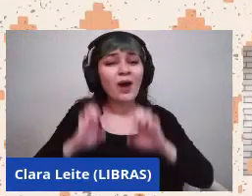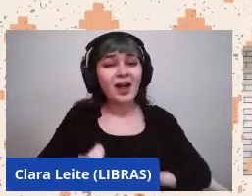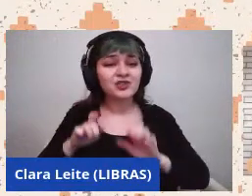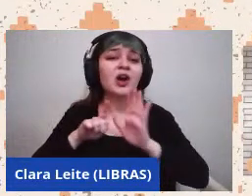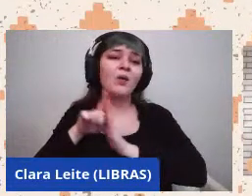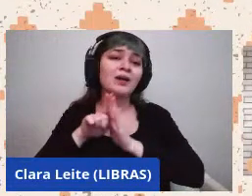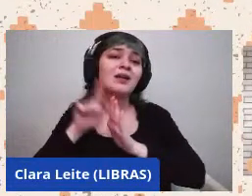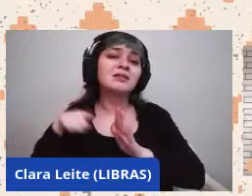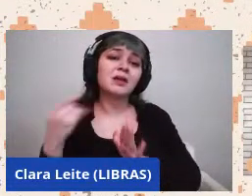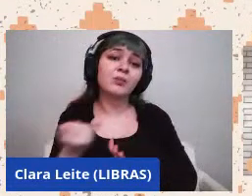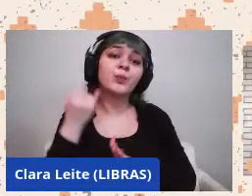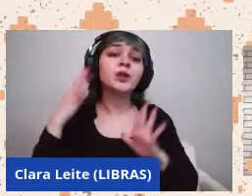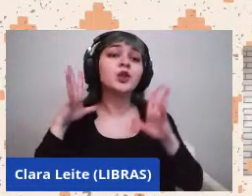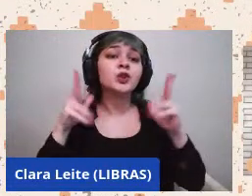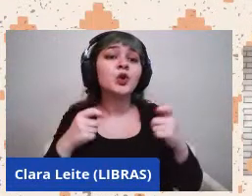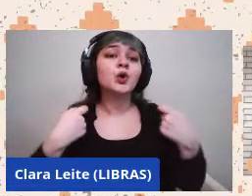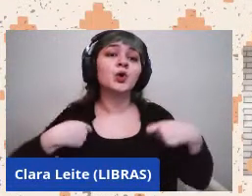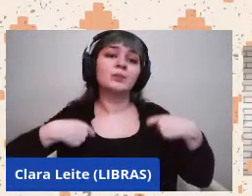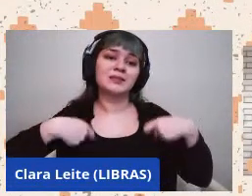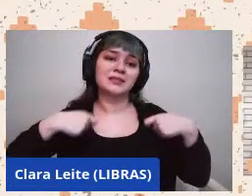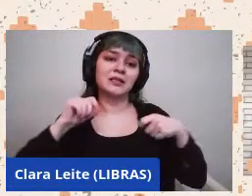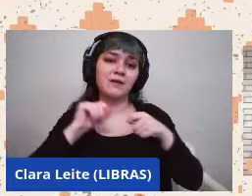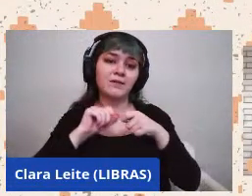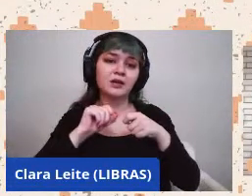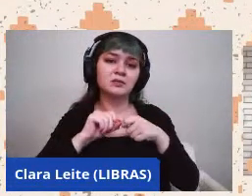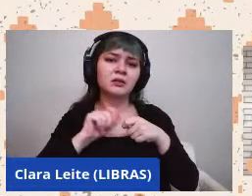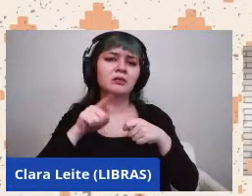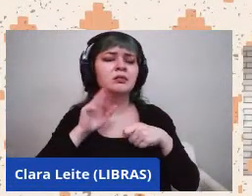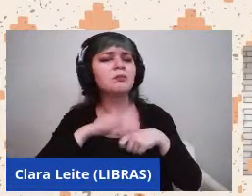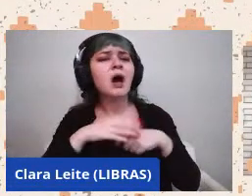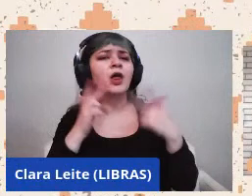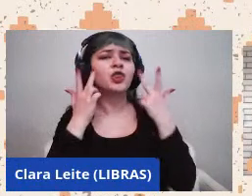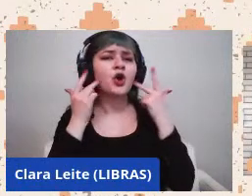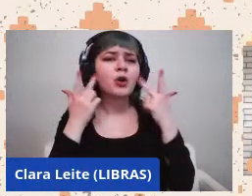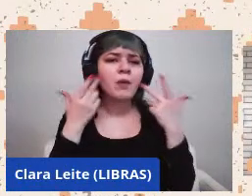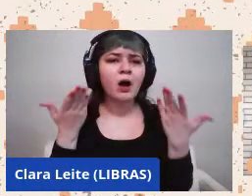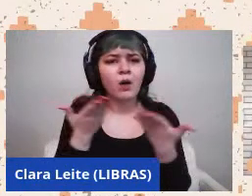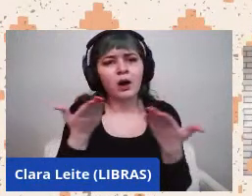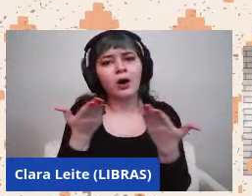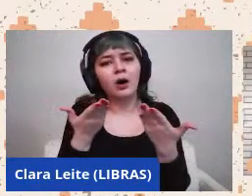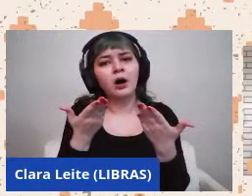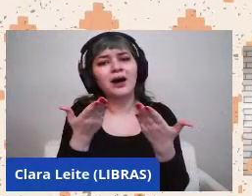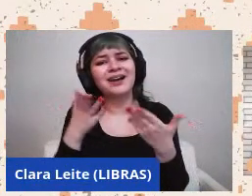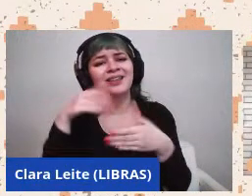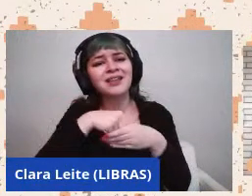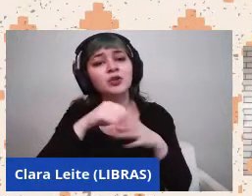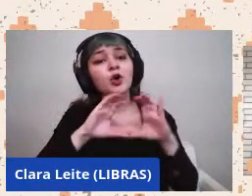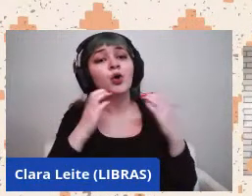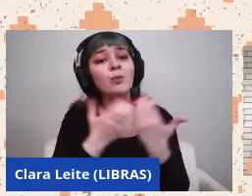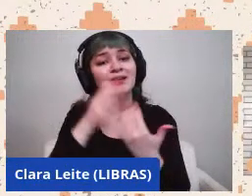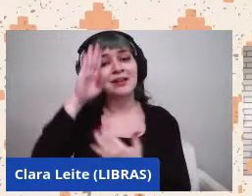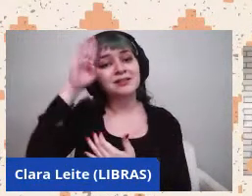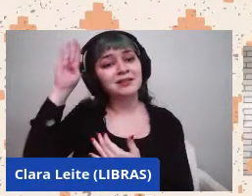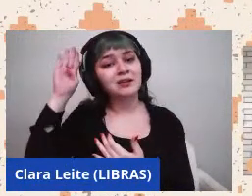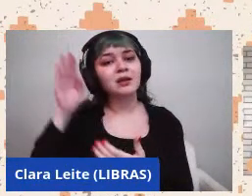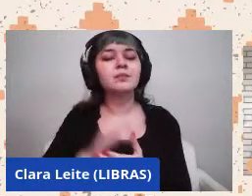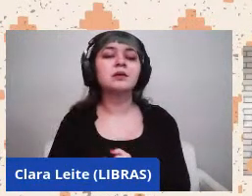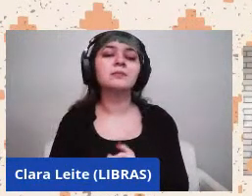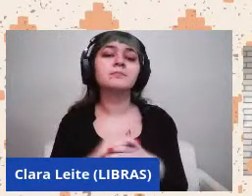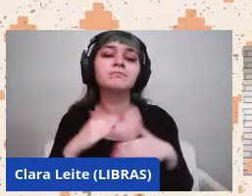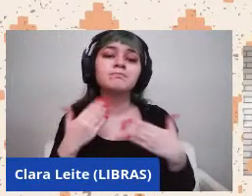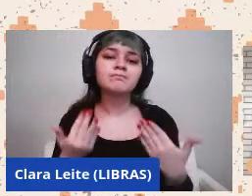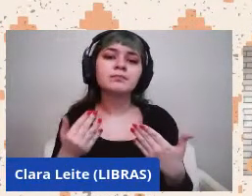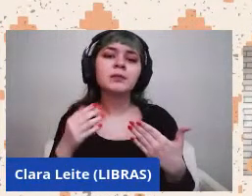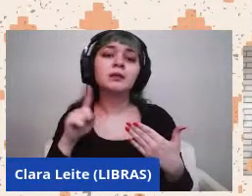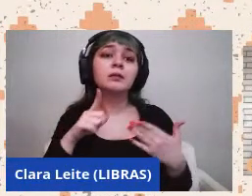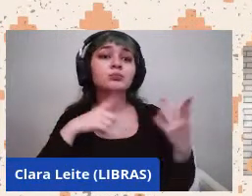all have to do. And it's become much more normalized, I think, within the academic community. So there has, I